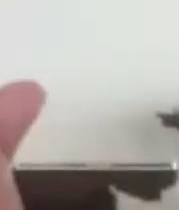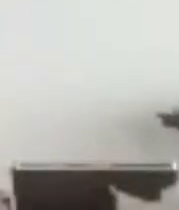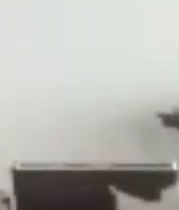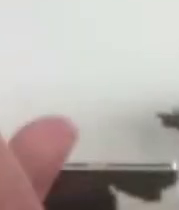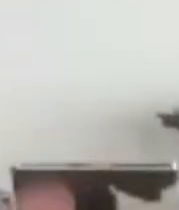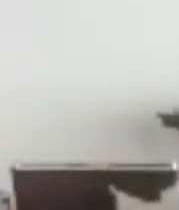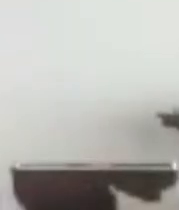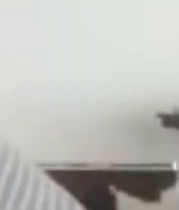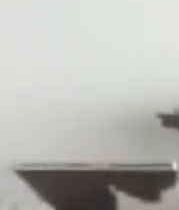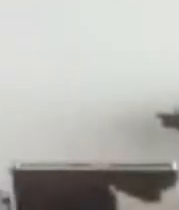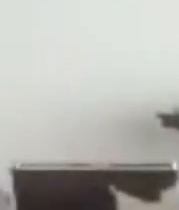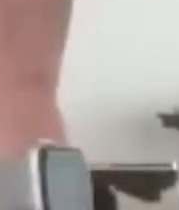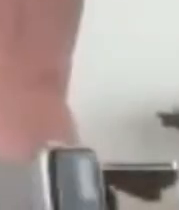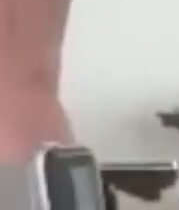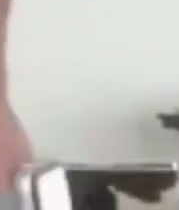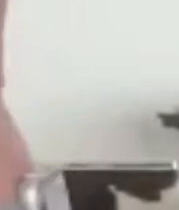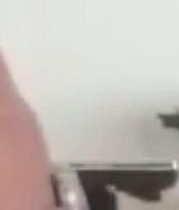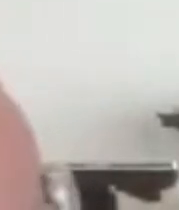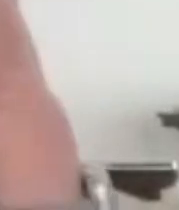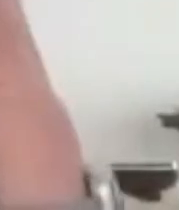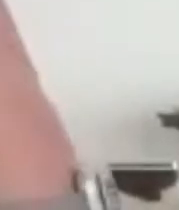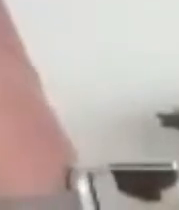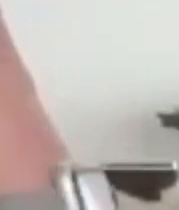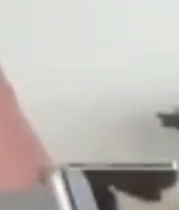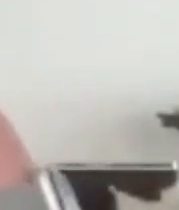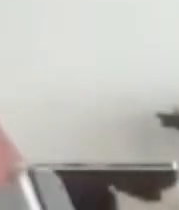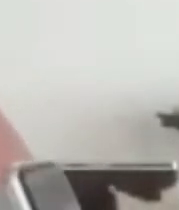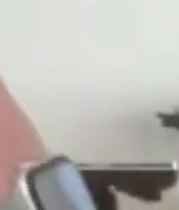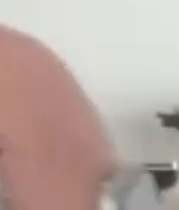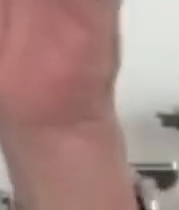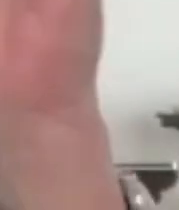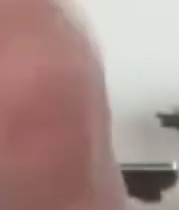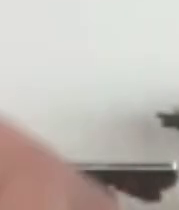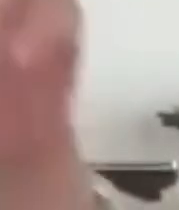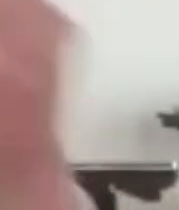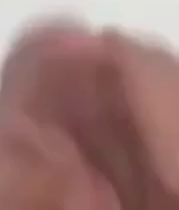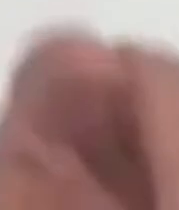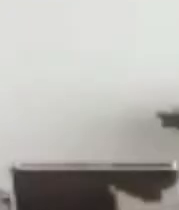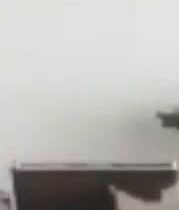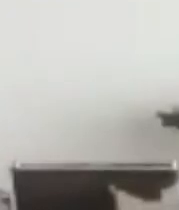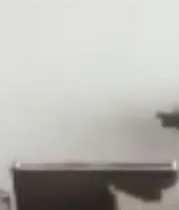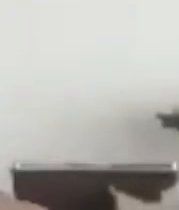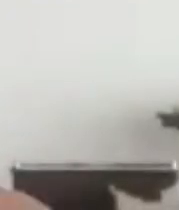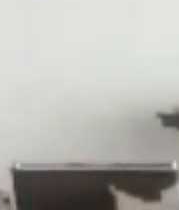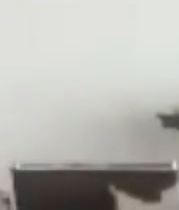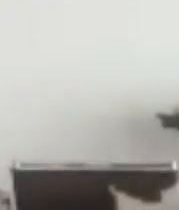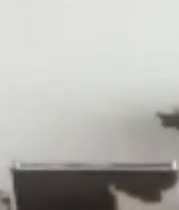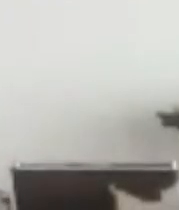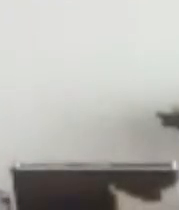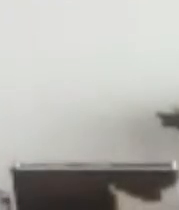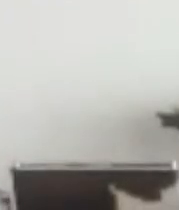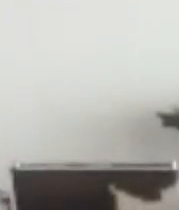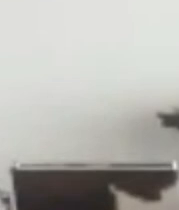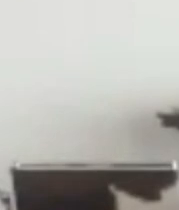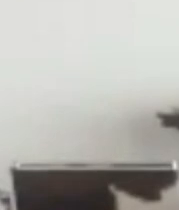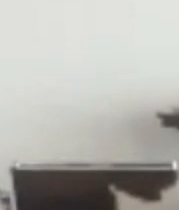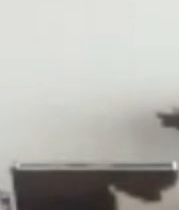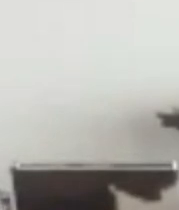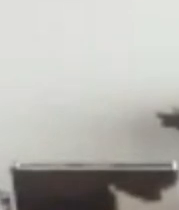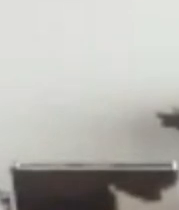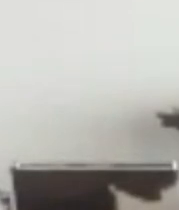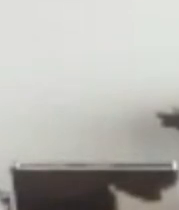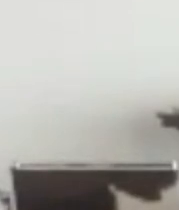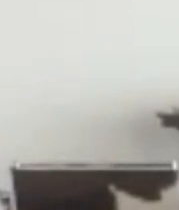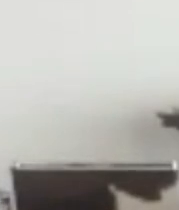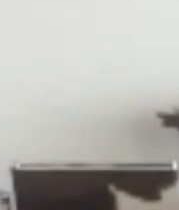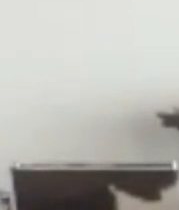When I first heard about him and first read precision journalism, I was like, great, this is what I want to do. And I don't think